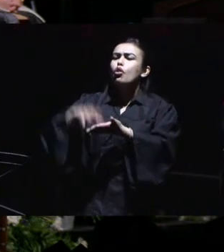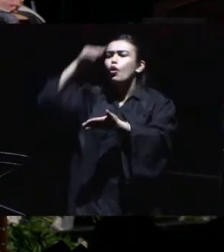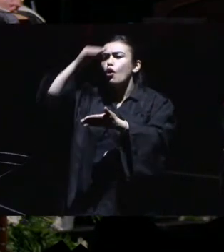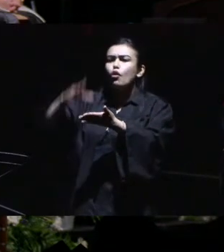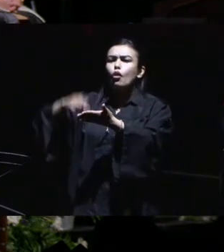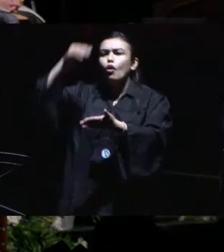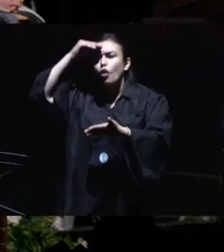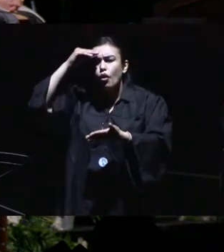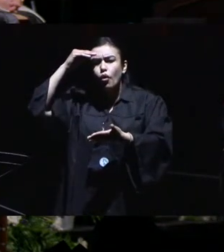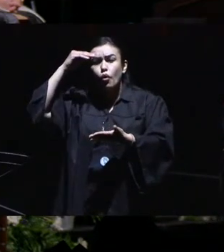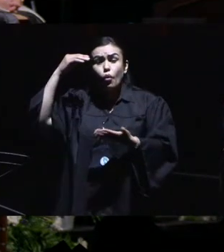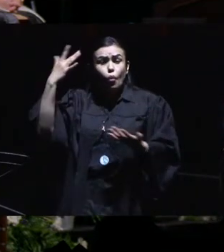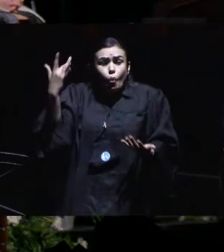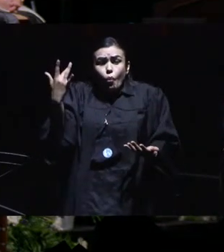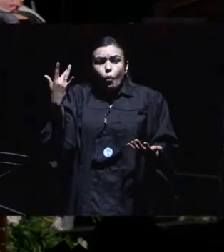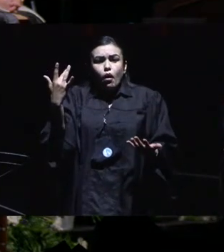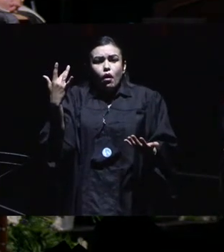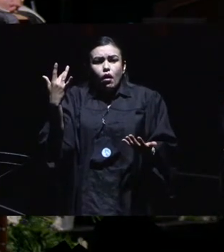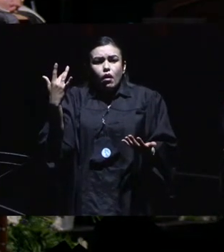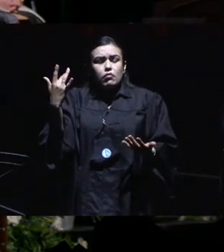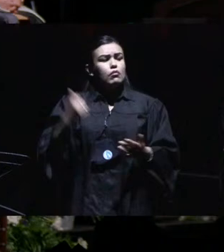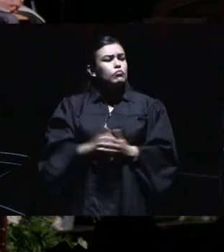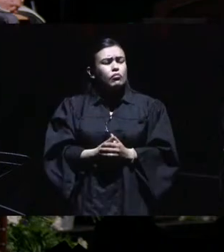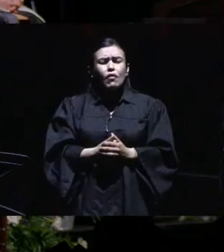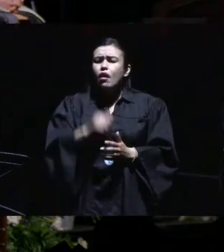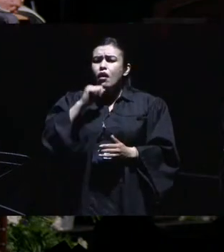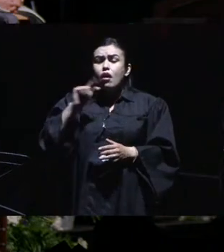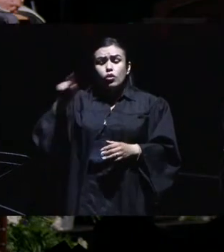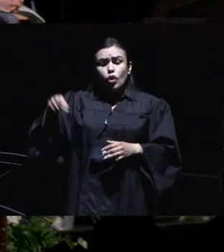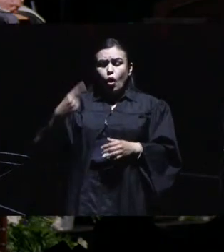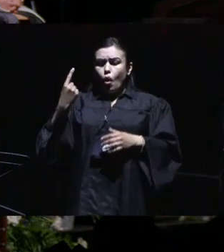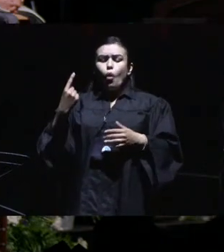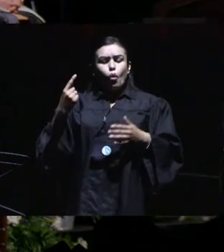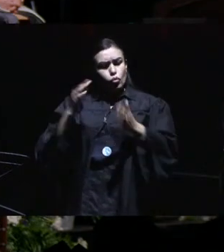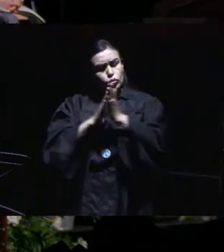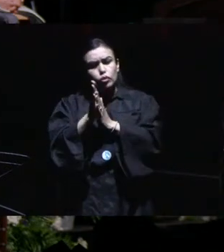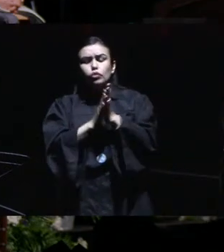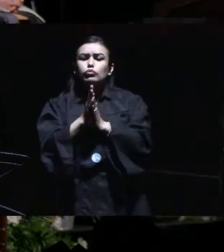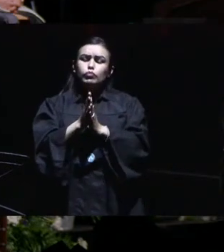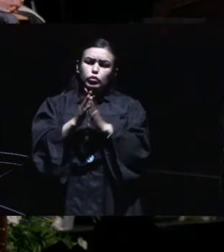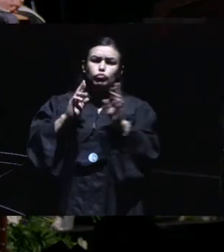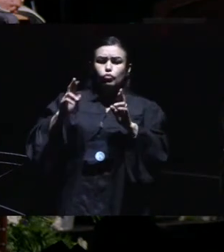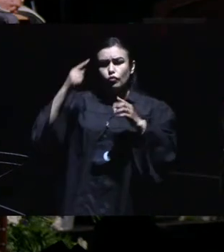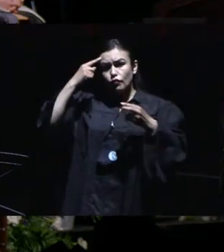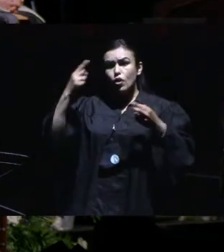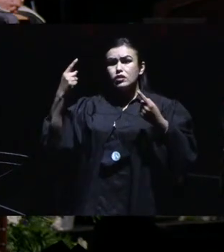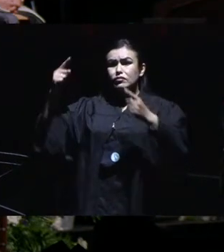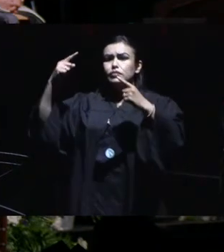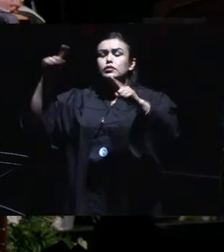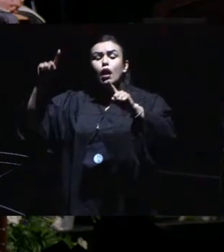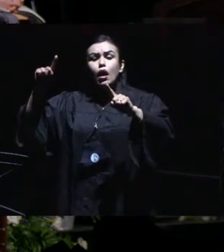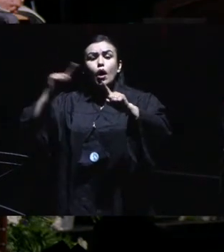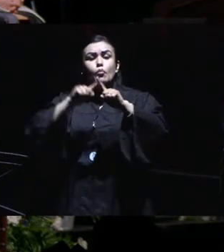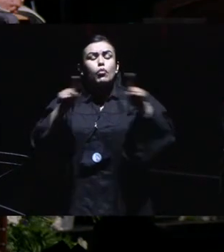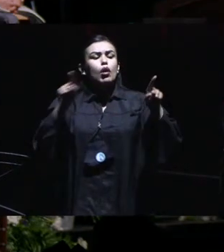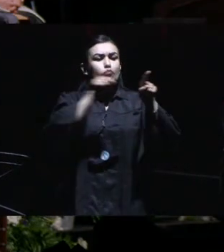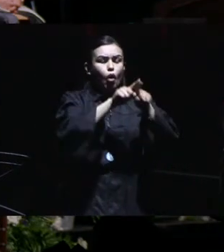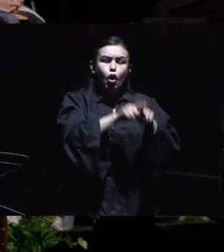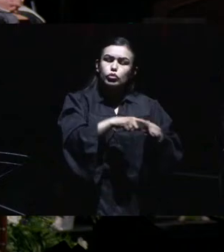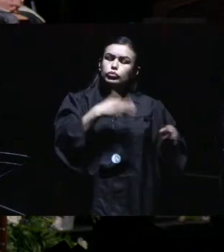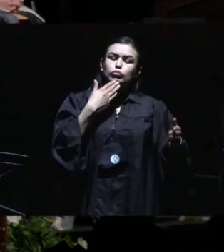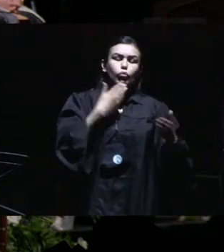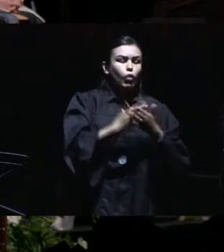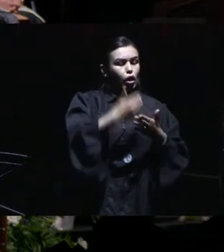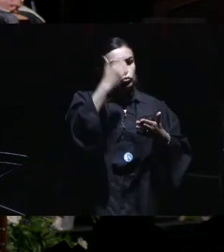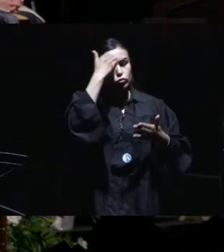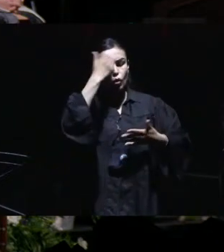me, it is because it's not only gonna set you up for success, but it's gonna make you a well-rounded